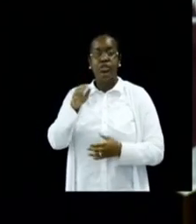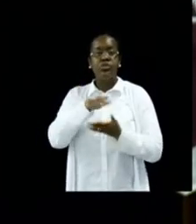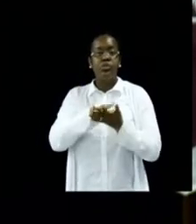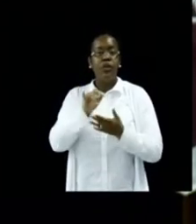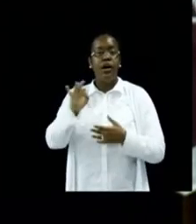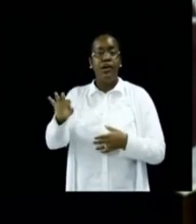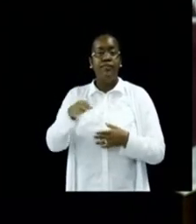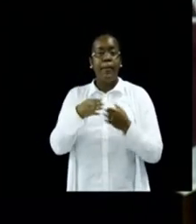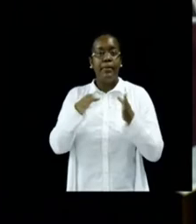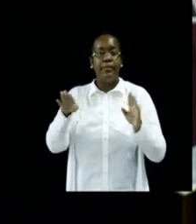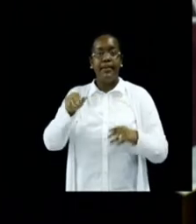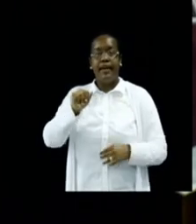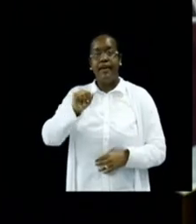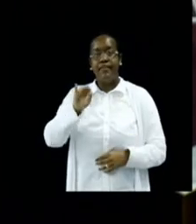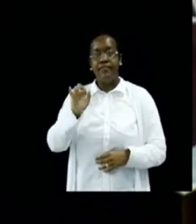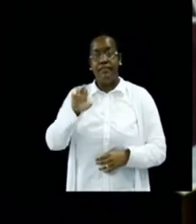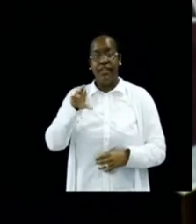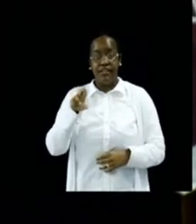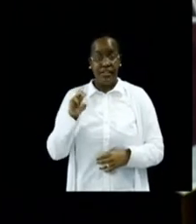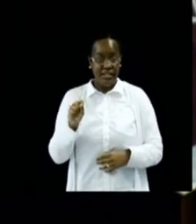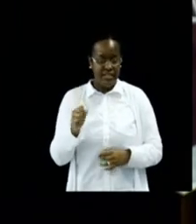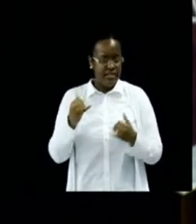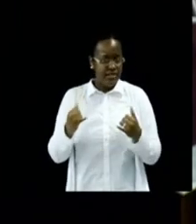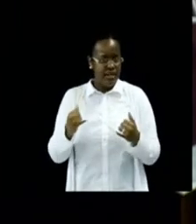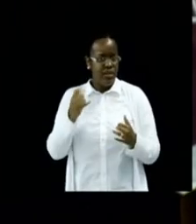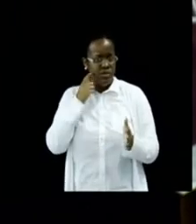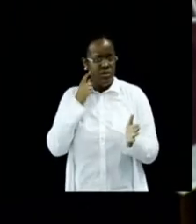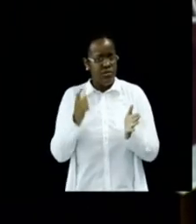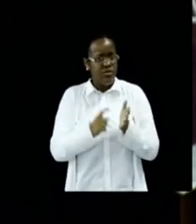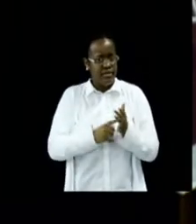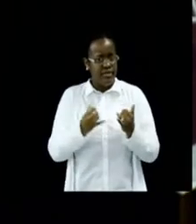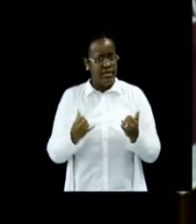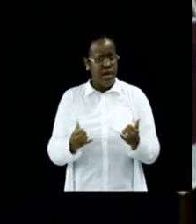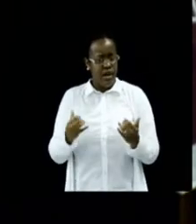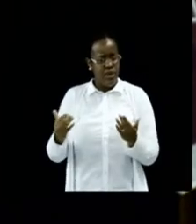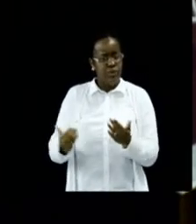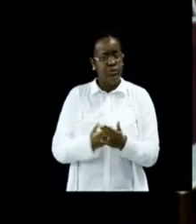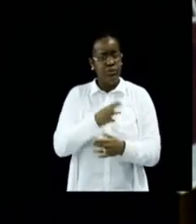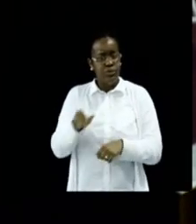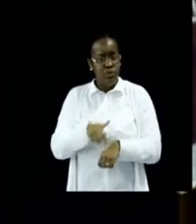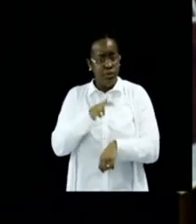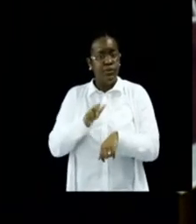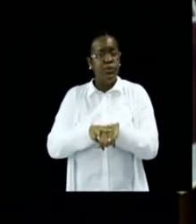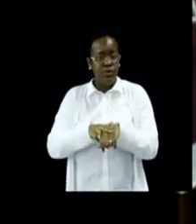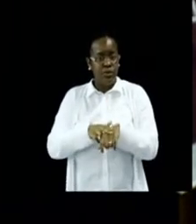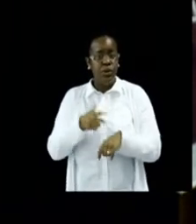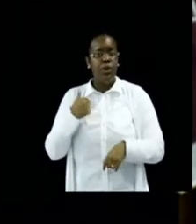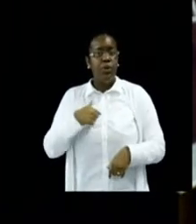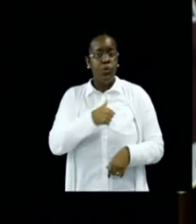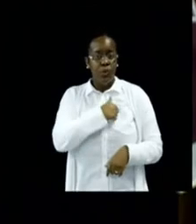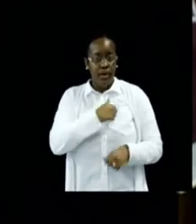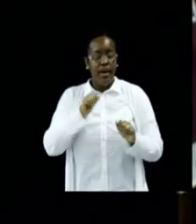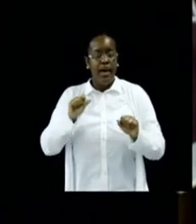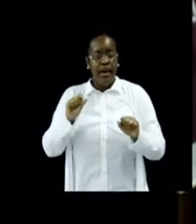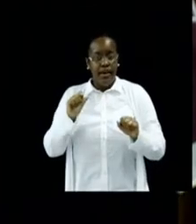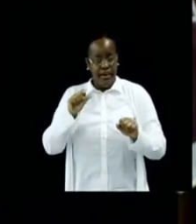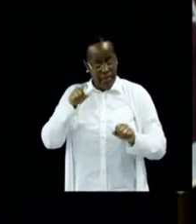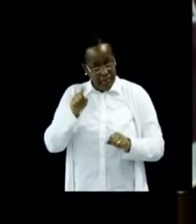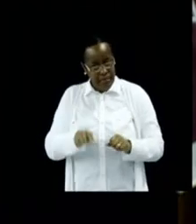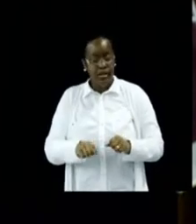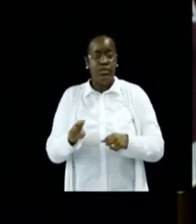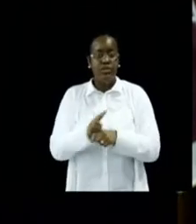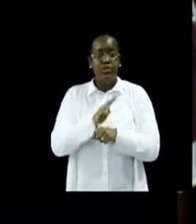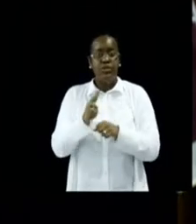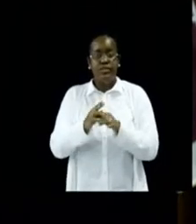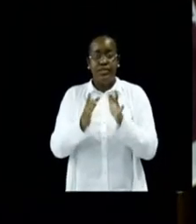of the times, our new normal, that we must share the commencement exercise through technology and the virtual